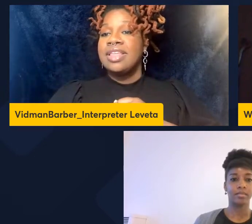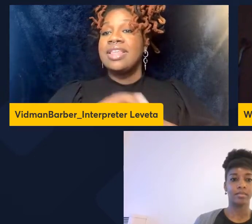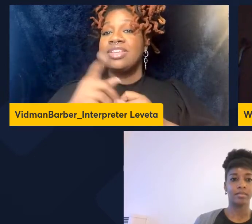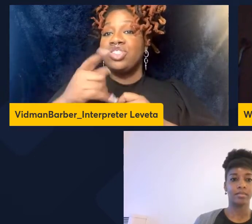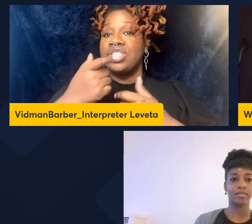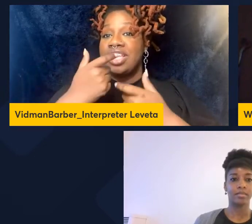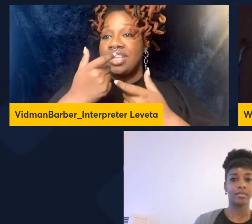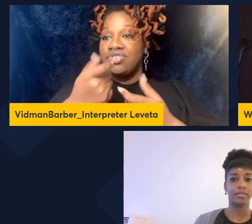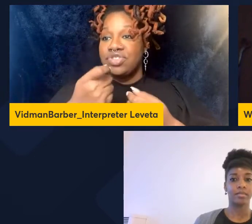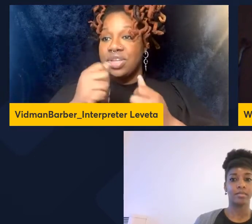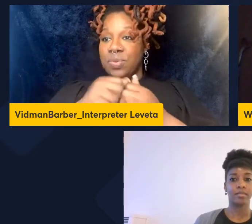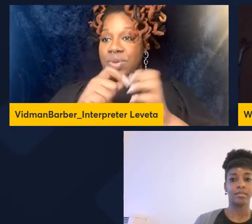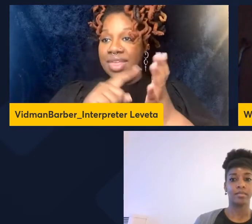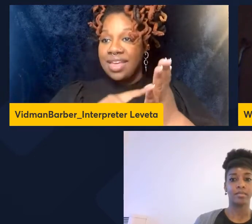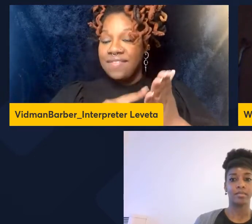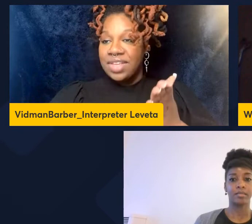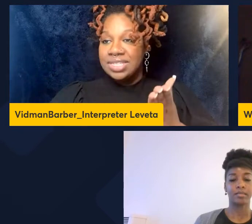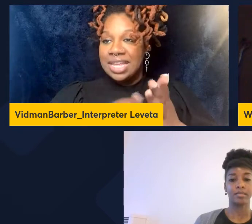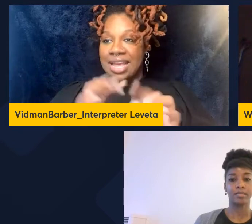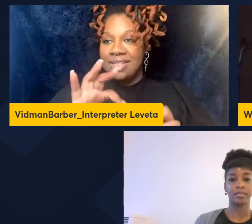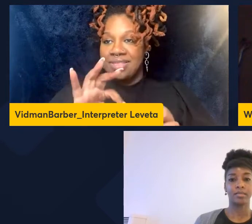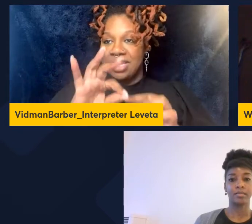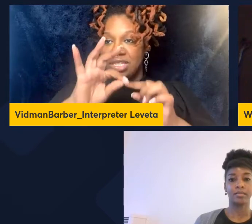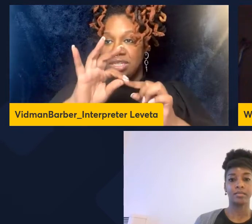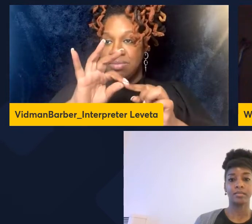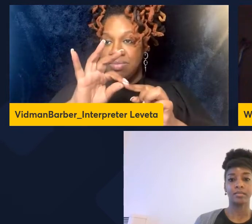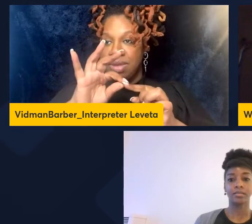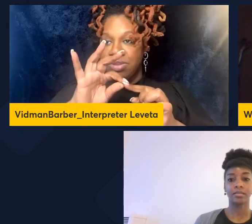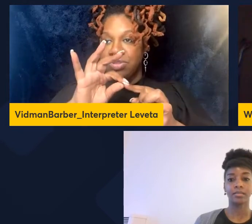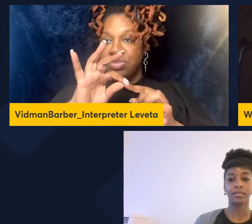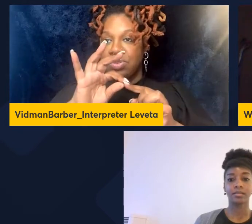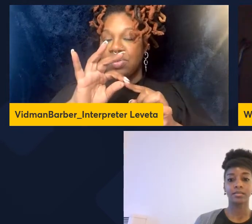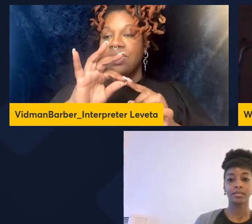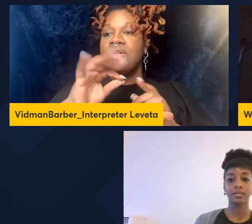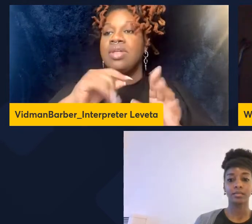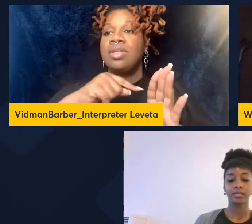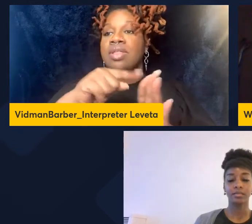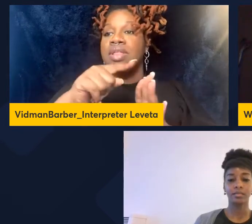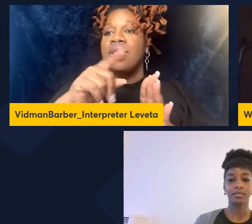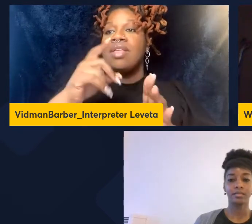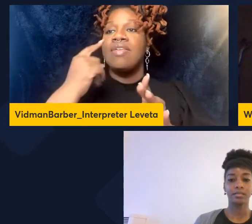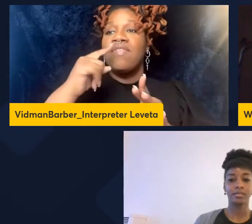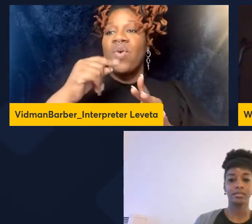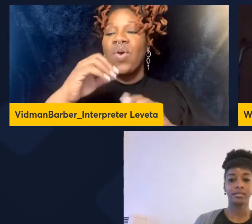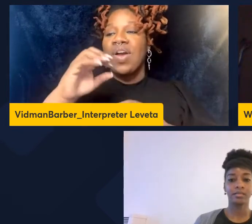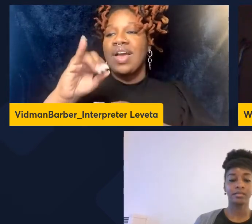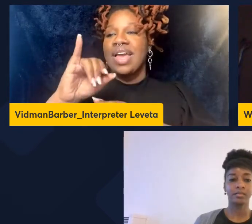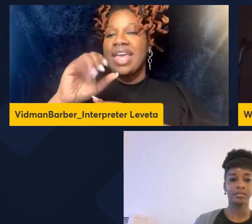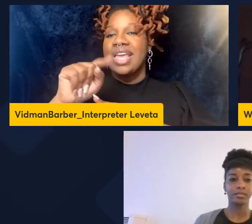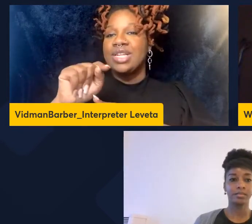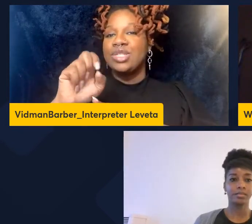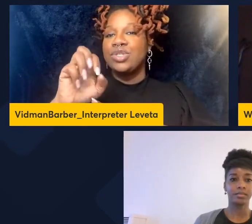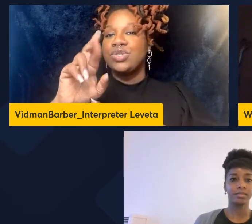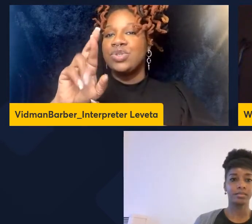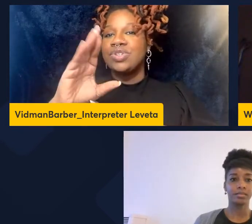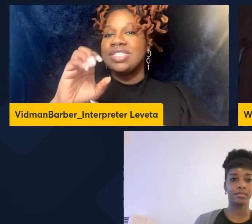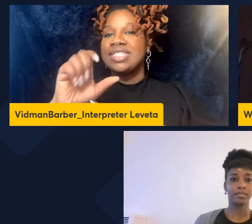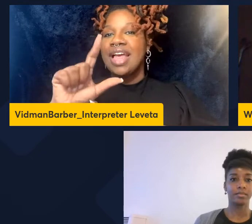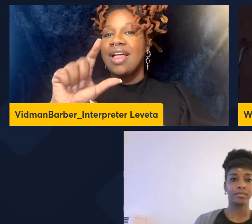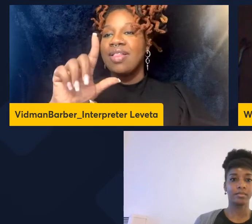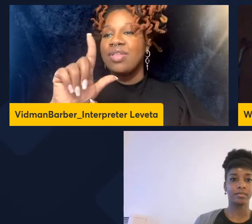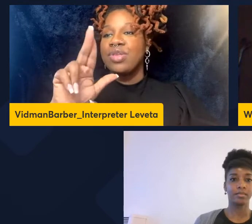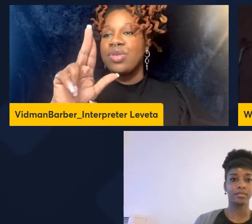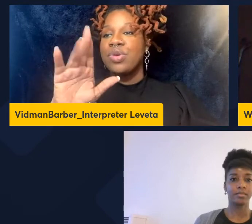in investigating the spatial temporal control of intra and intercellular interferon signaling networks and